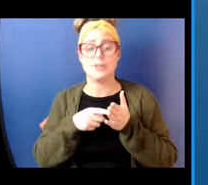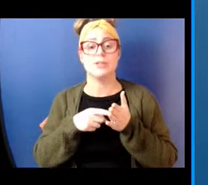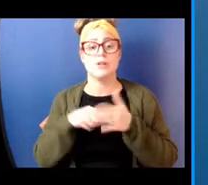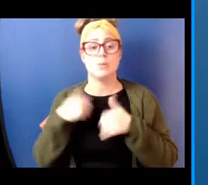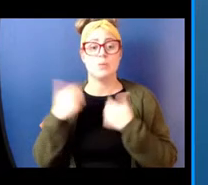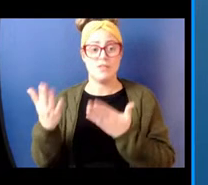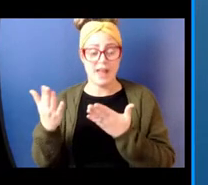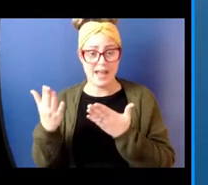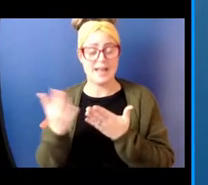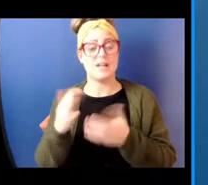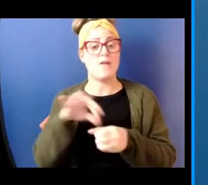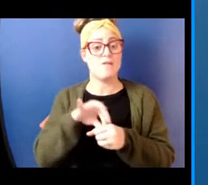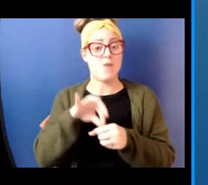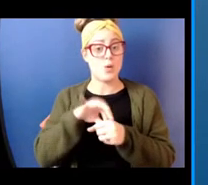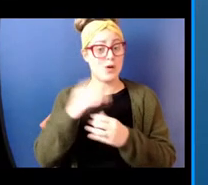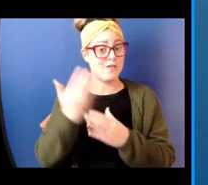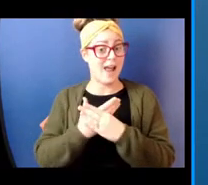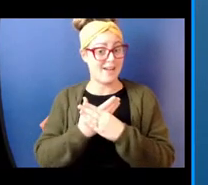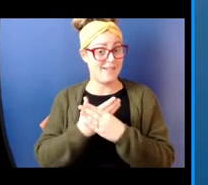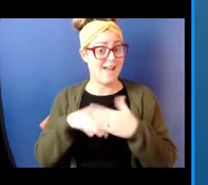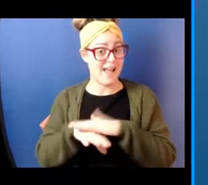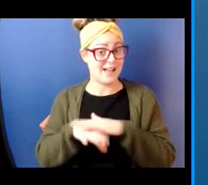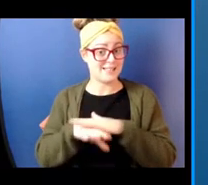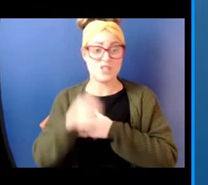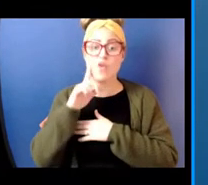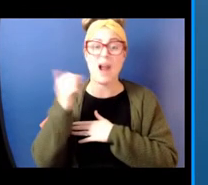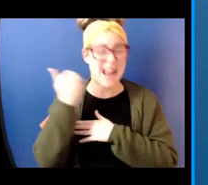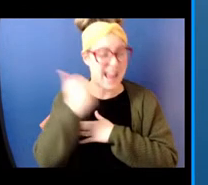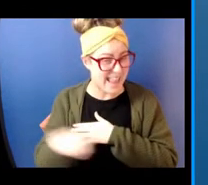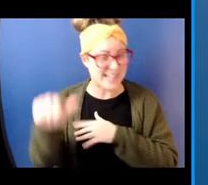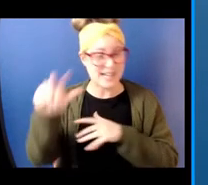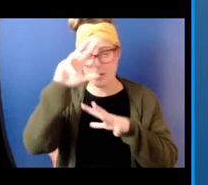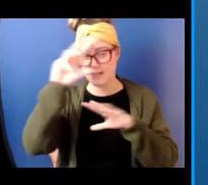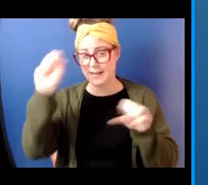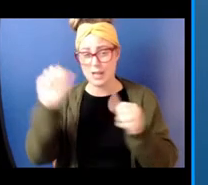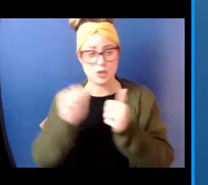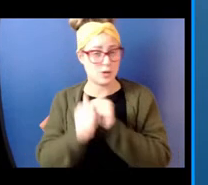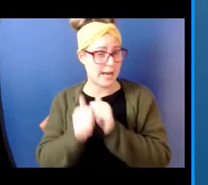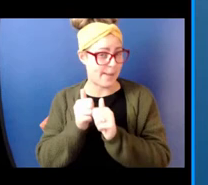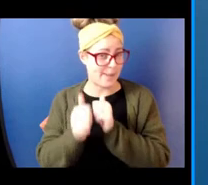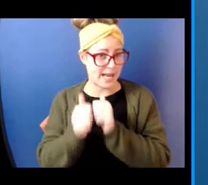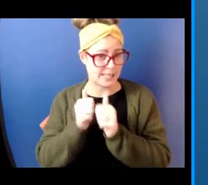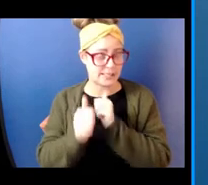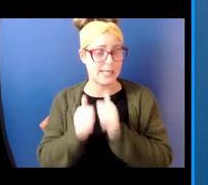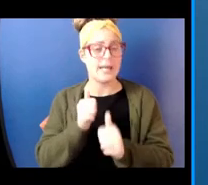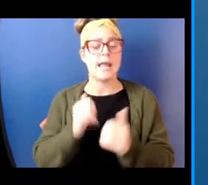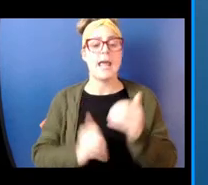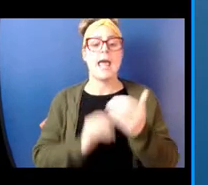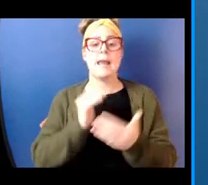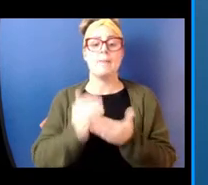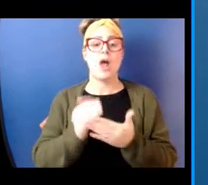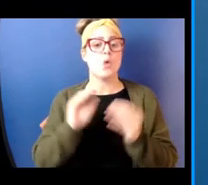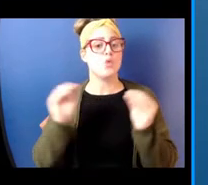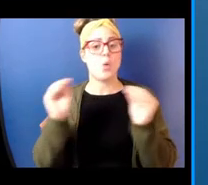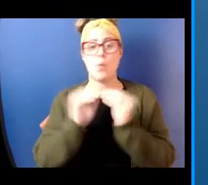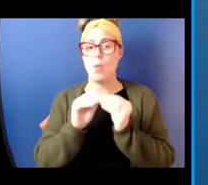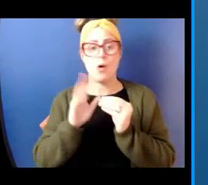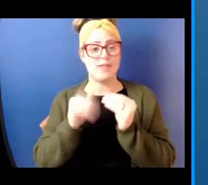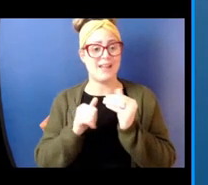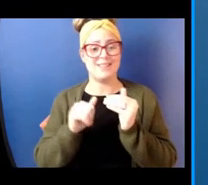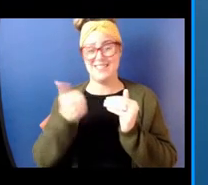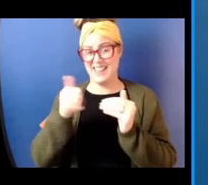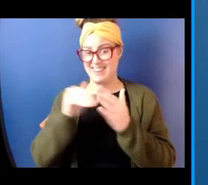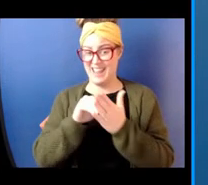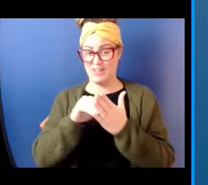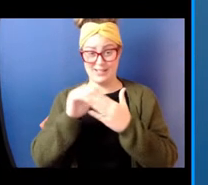and voter file access to any presidential campaign at an amount no more than ten thousand dollars to ensure that